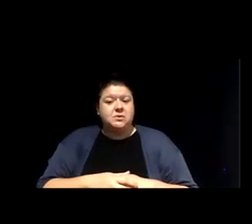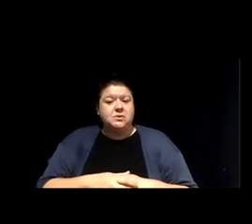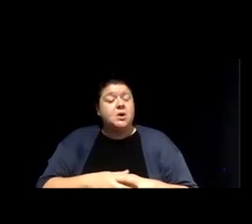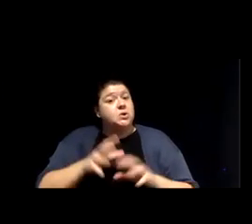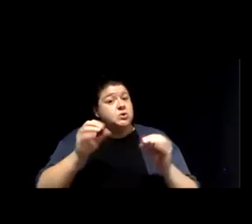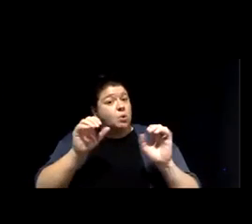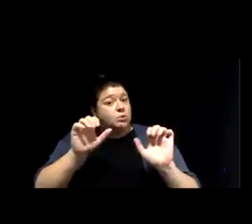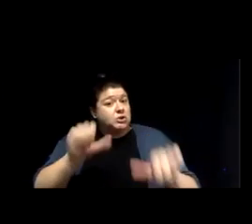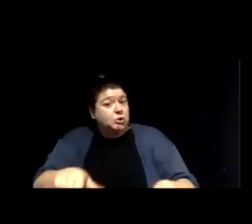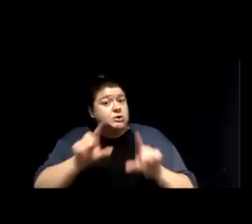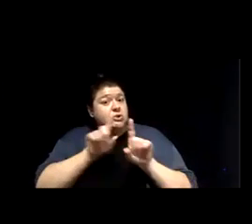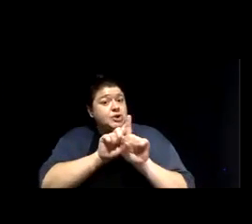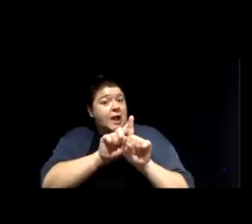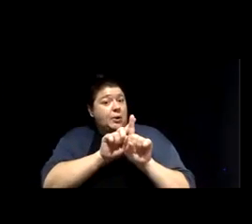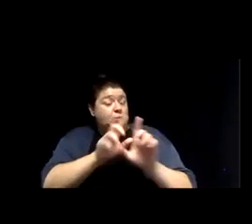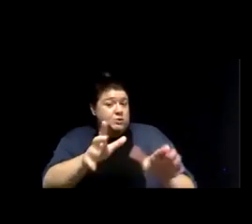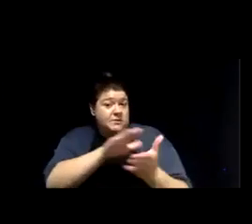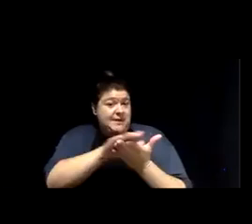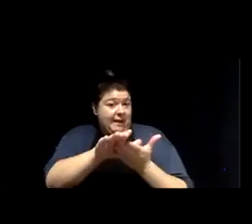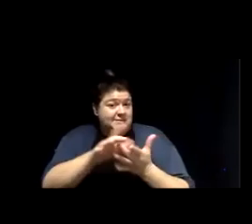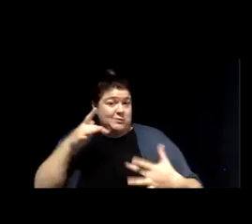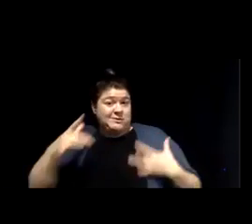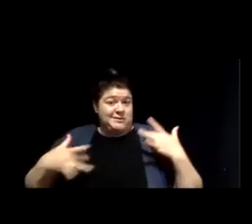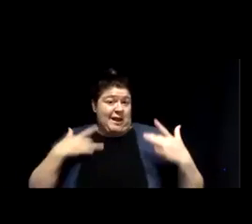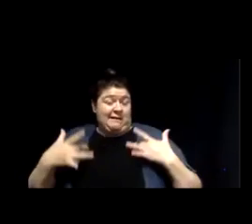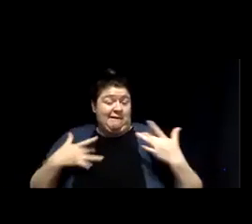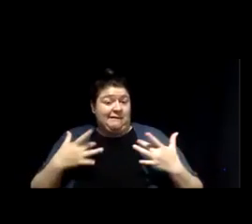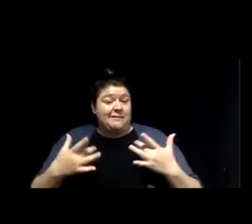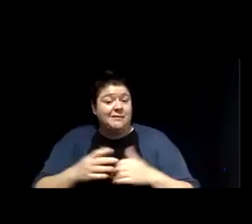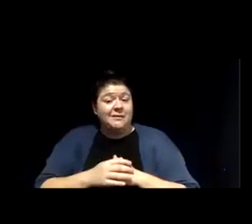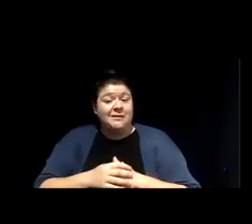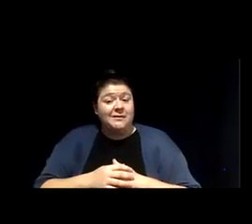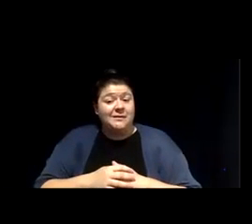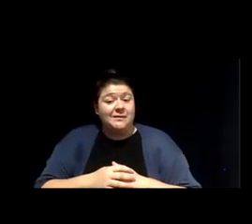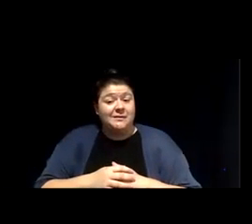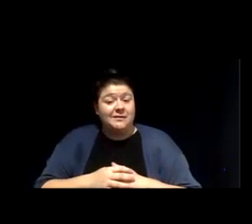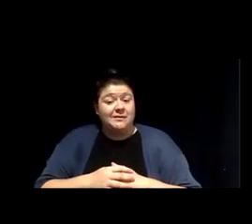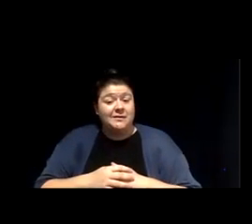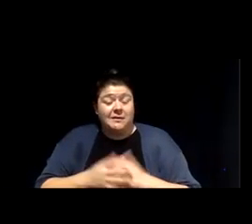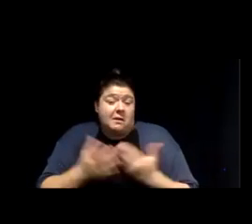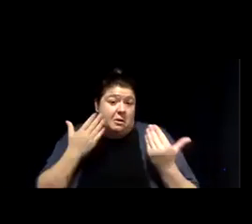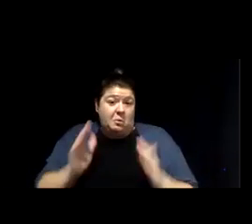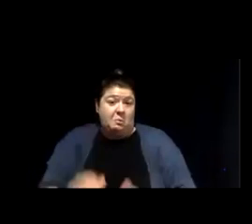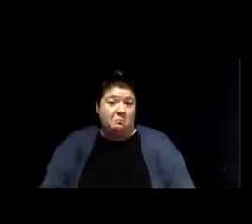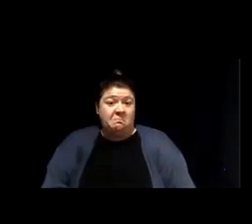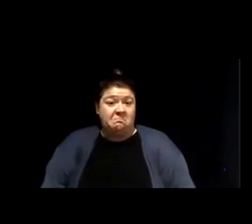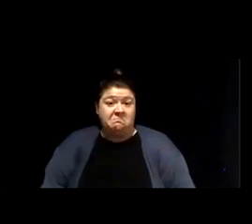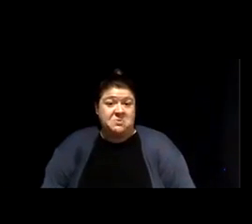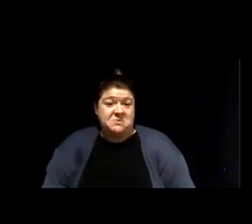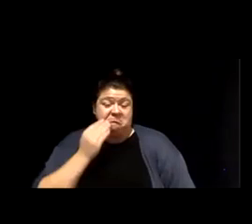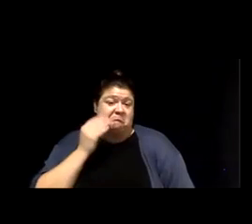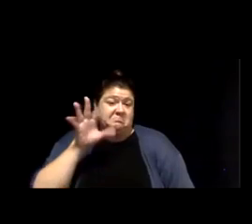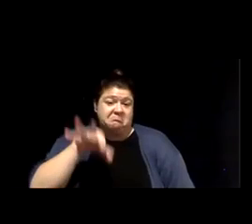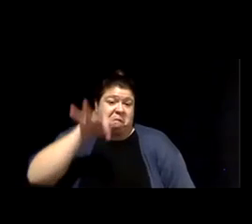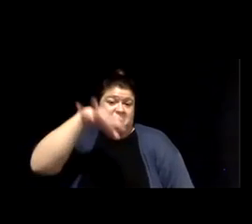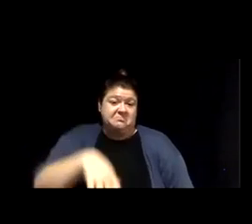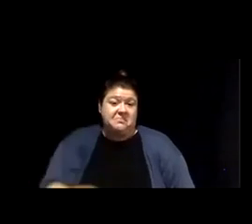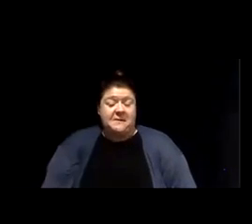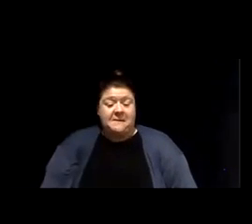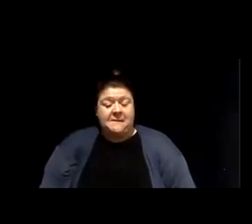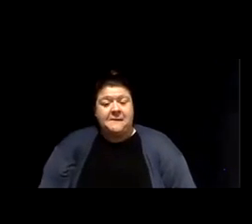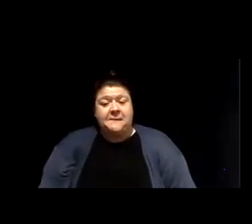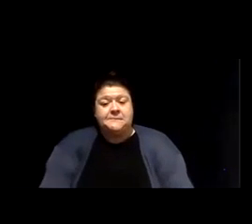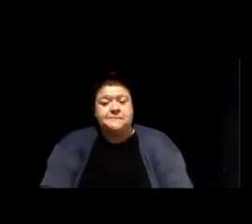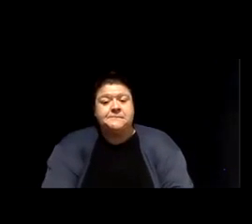So that was pretty exciting. I don't know, just thought I'd let you know. Yeah,